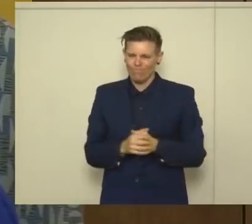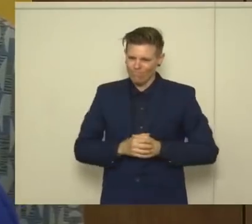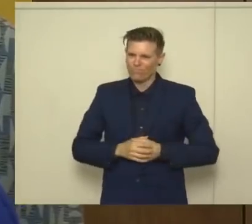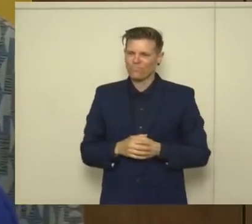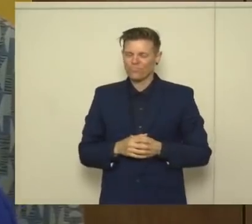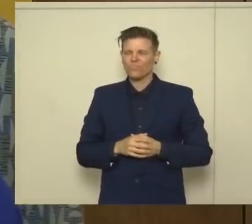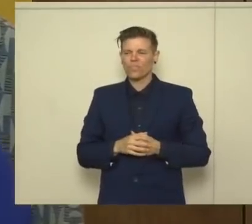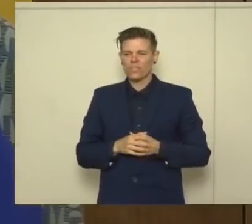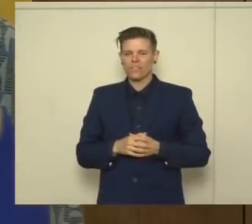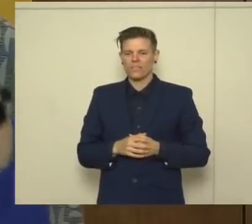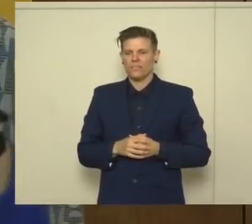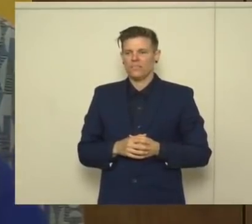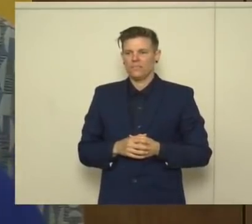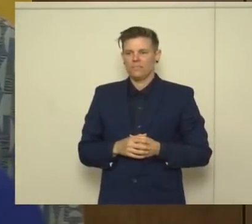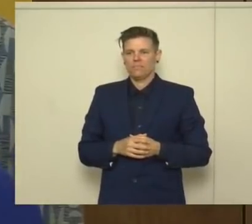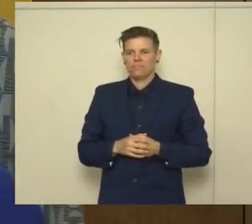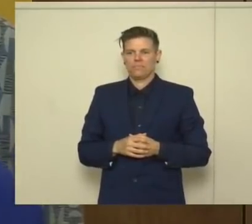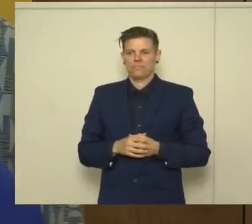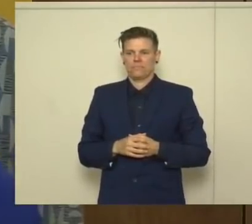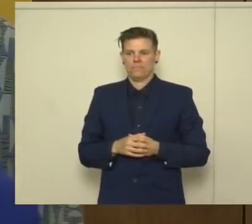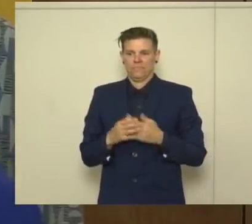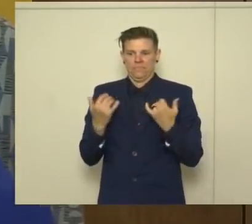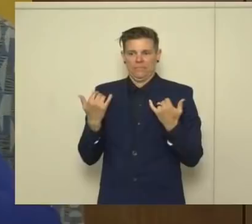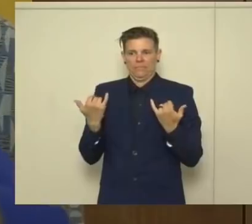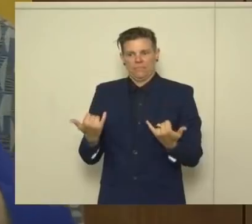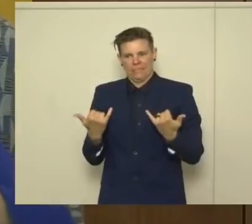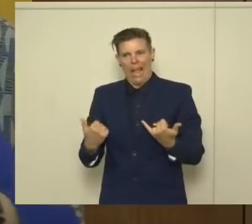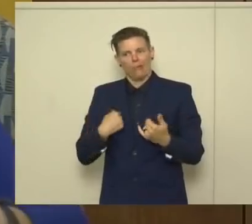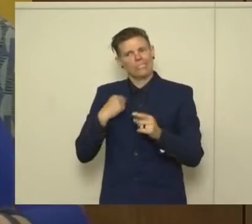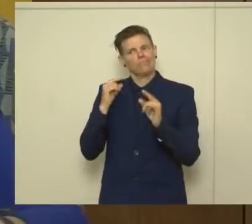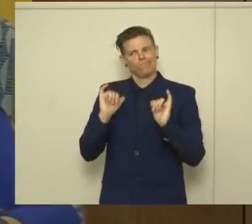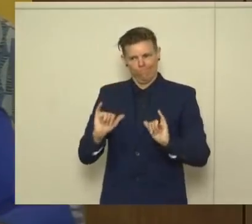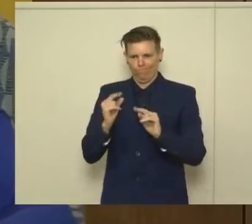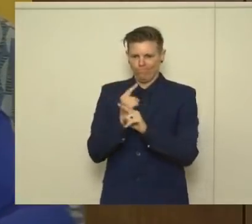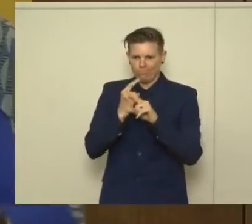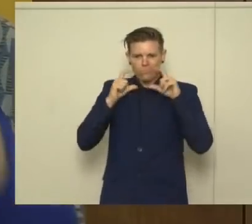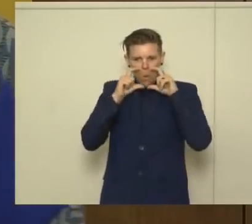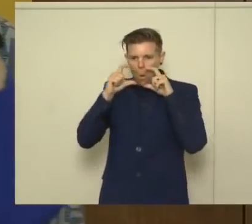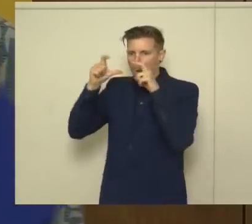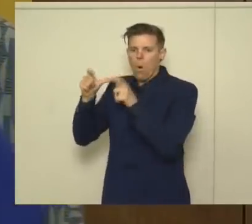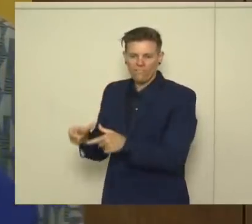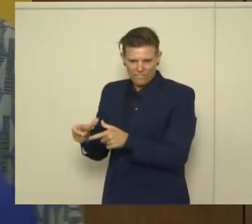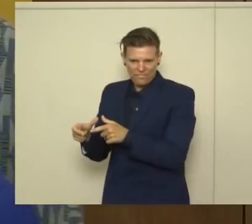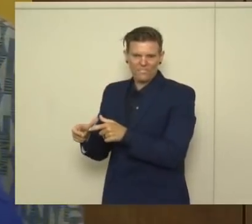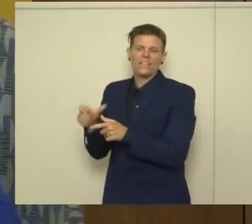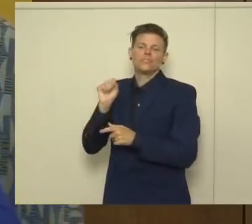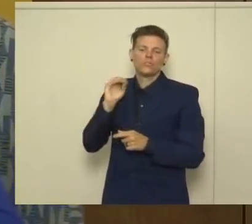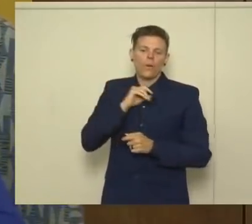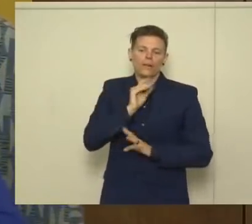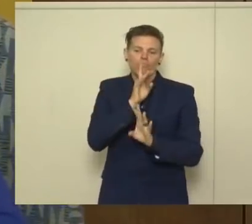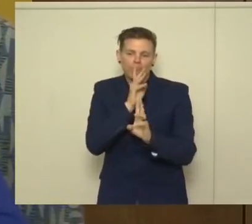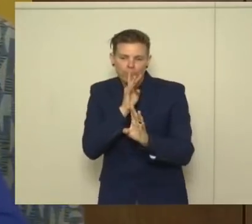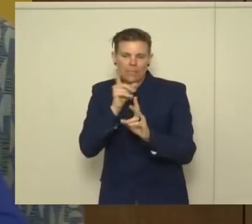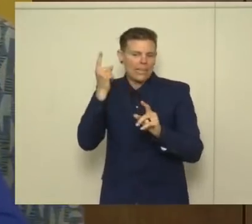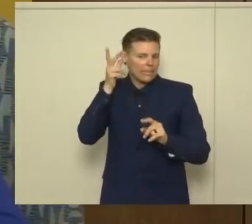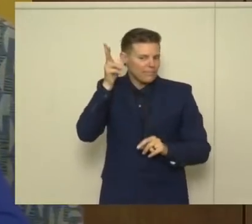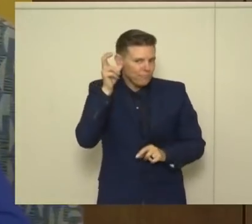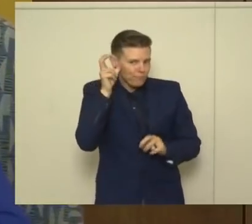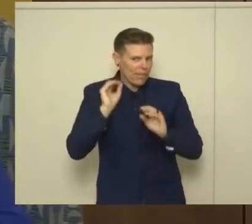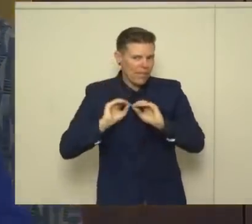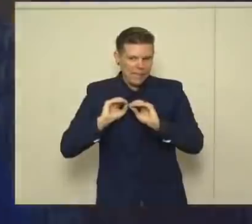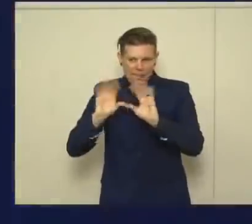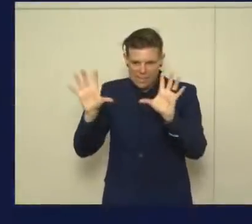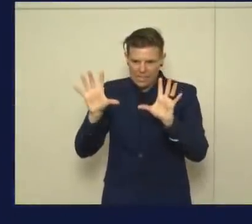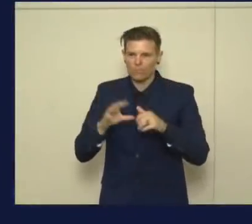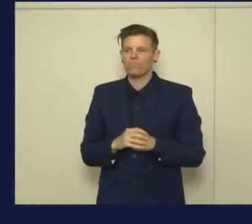Like we always do, I'm going to take my mask off so that I can be heard more clearly, and we're going to go right to the case